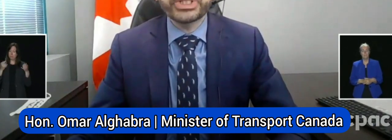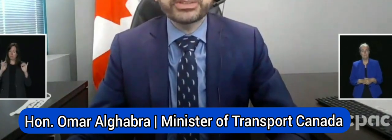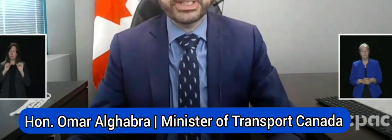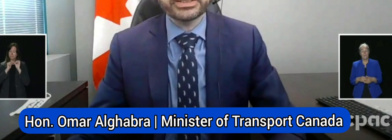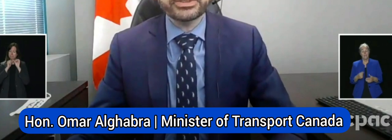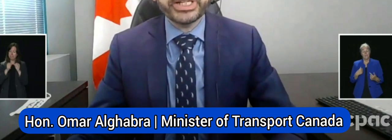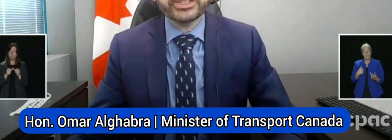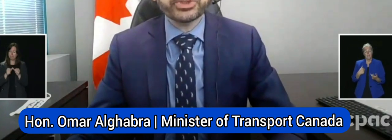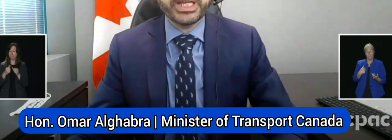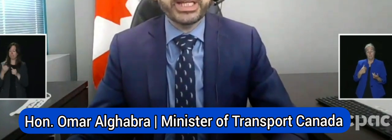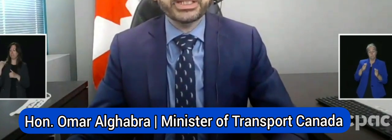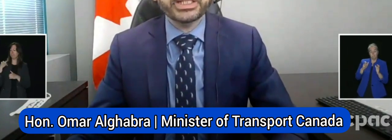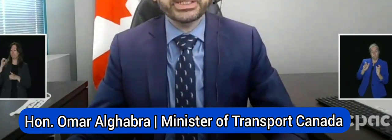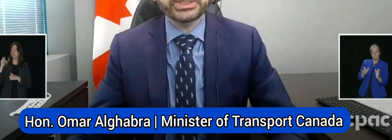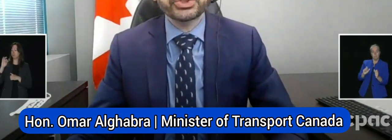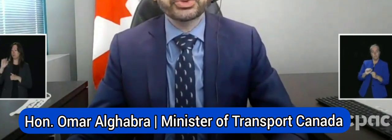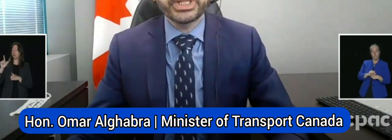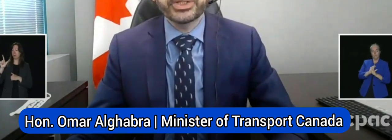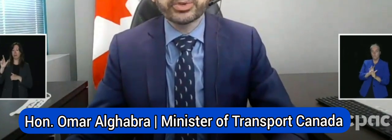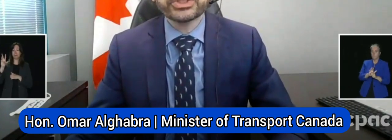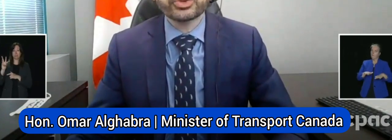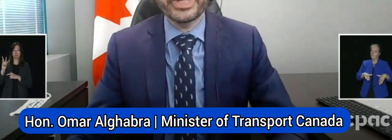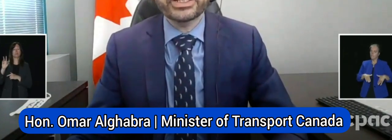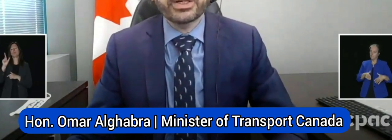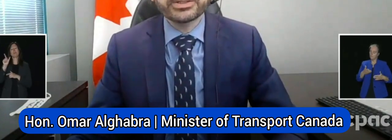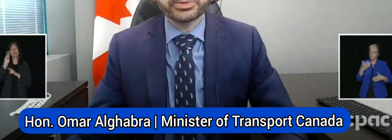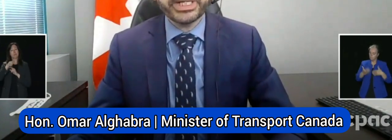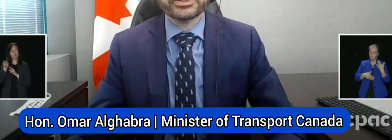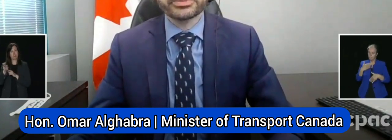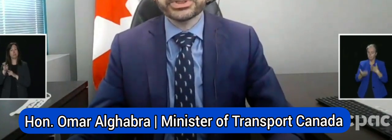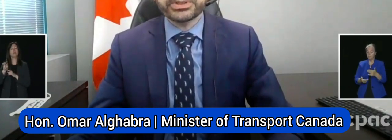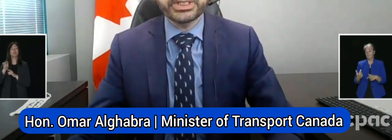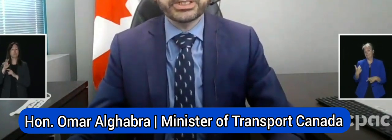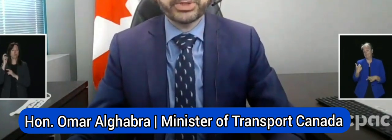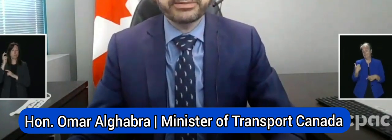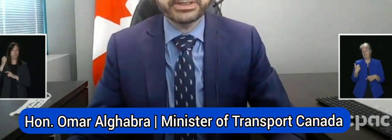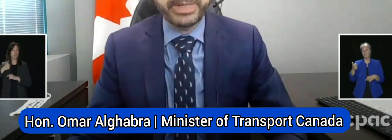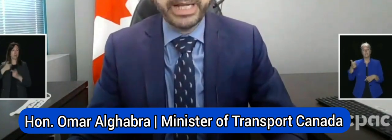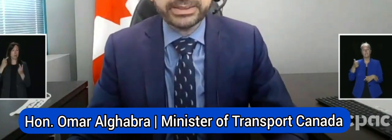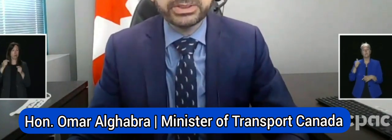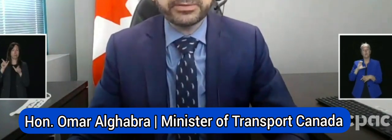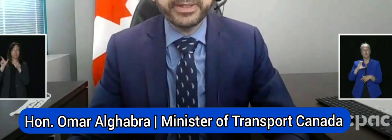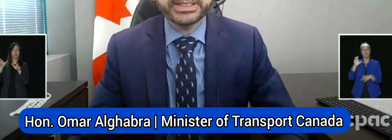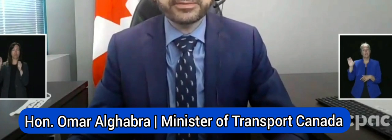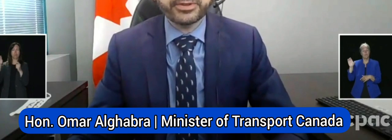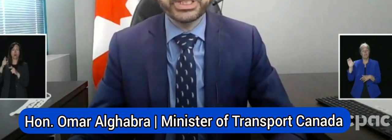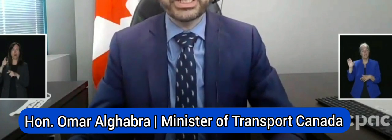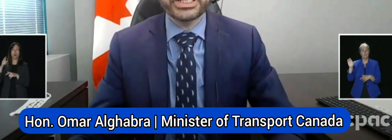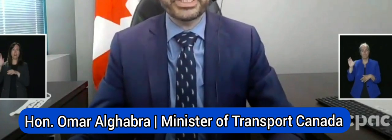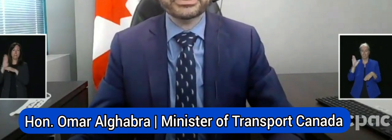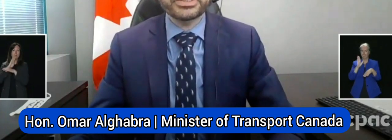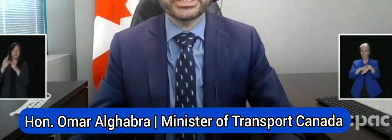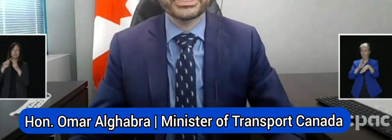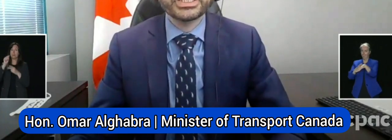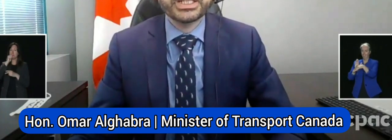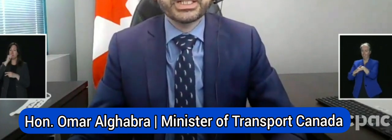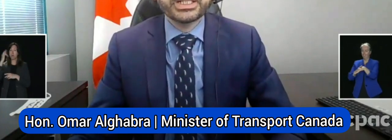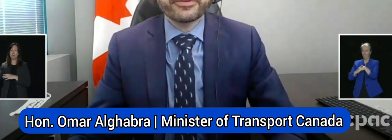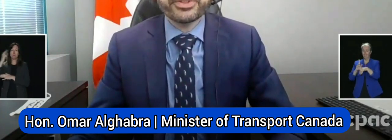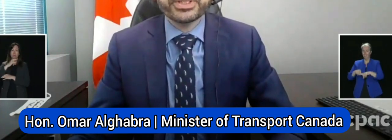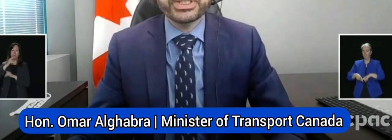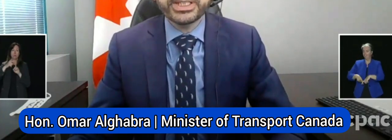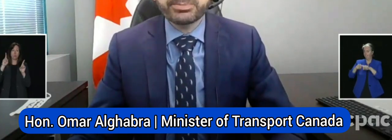On April 22nd, Transport Canada issued a notice to ban all direct commercial and private passenger flights from India and